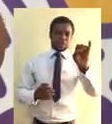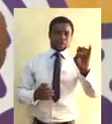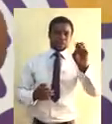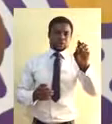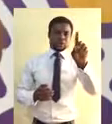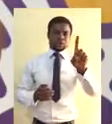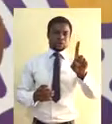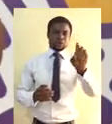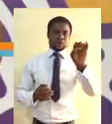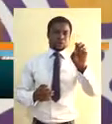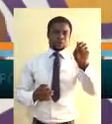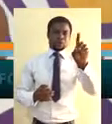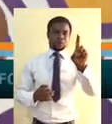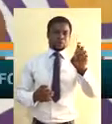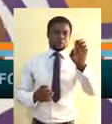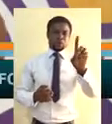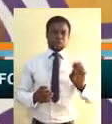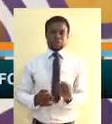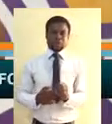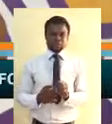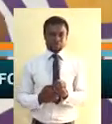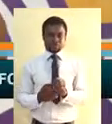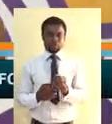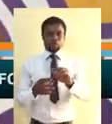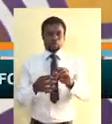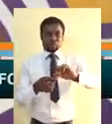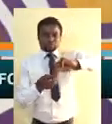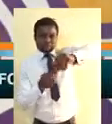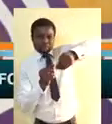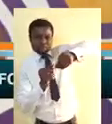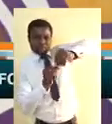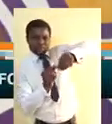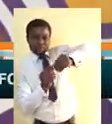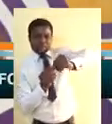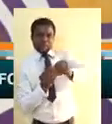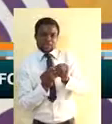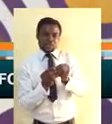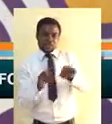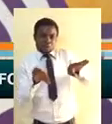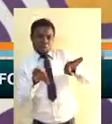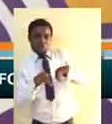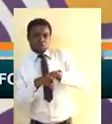Carefully twist the neck of your balloon.